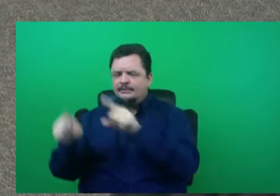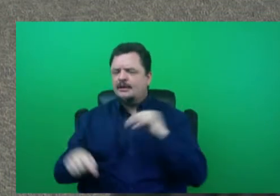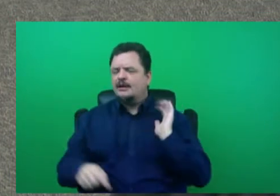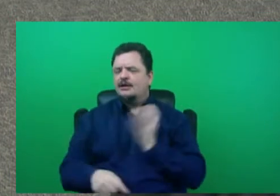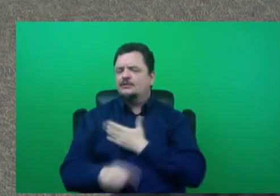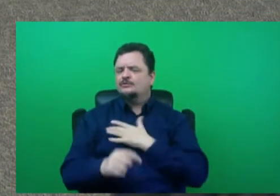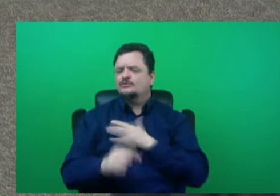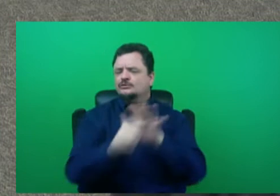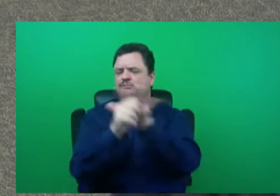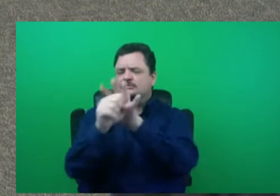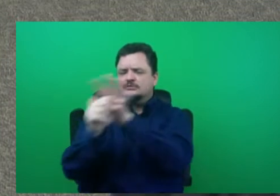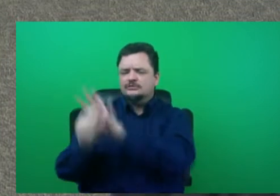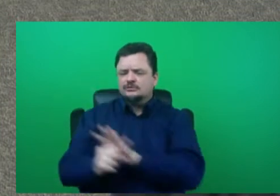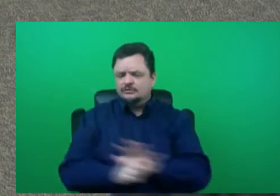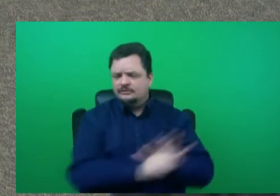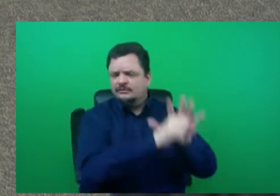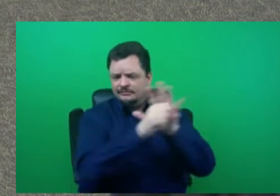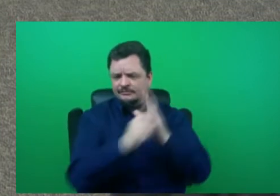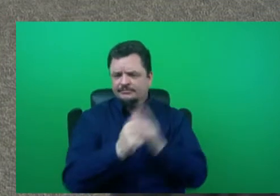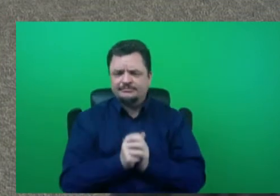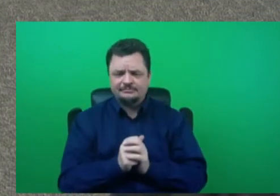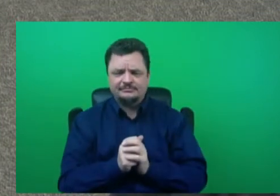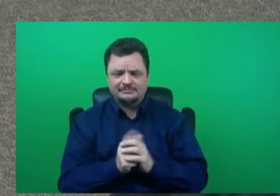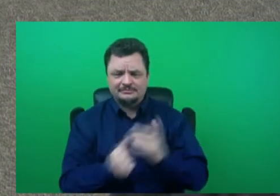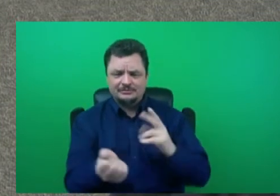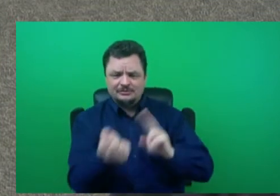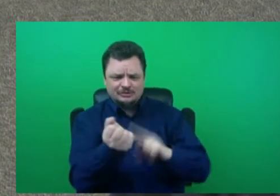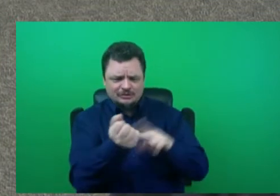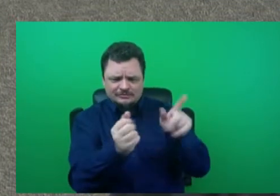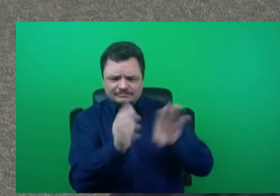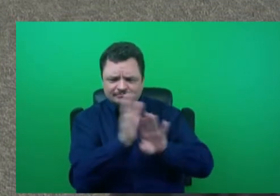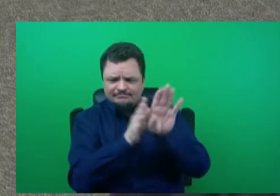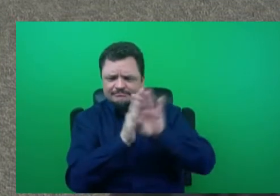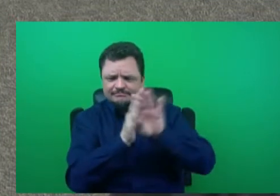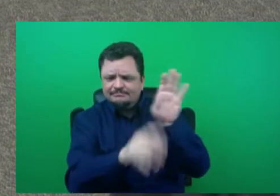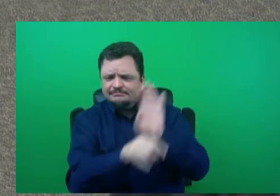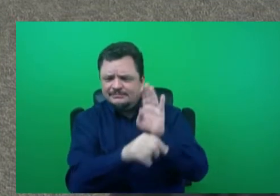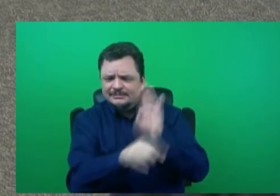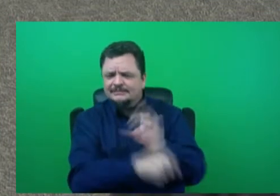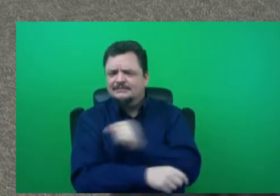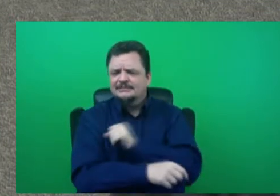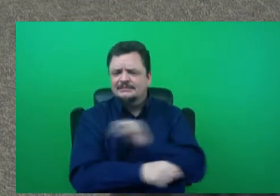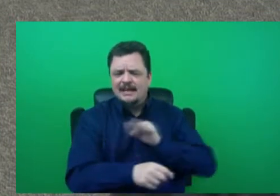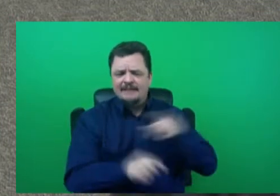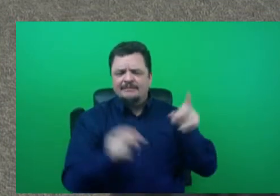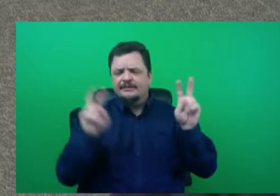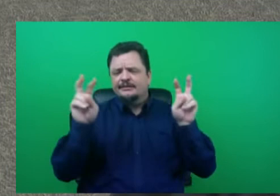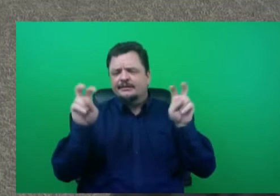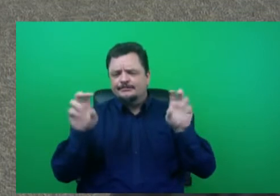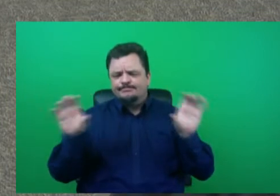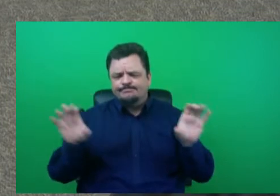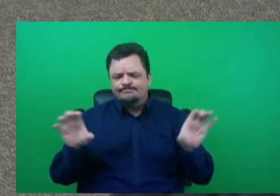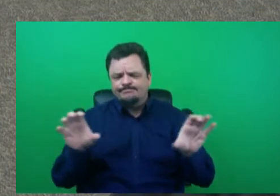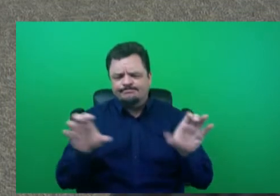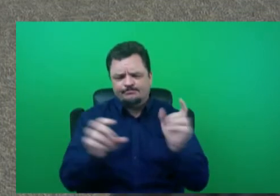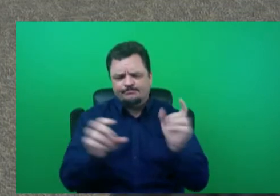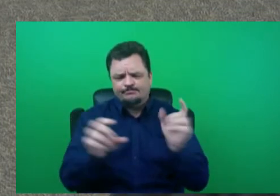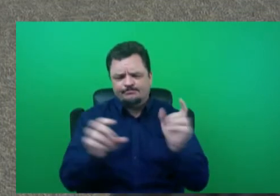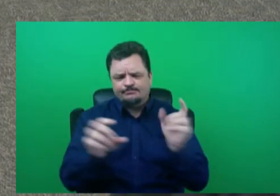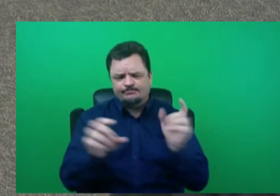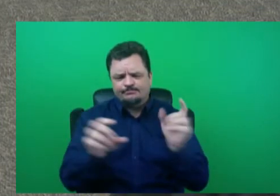busy supporting and developing their staff who are often doing their, you know, quote unquote, regular jobs while incorporating new responsibilities related to the